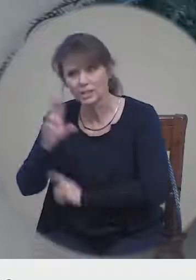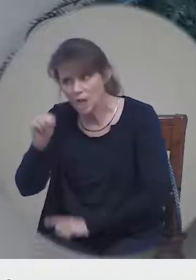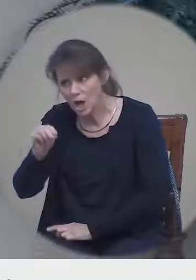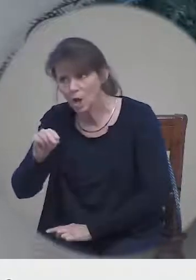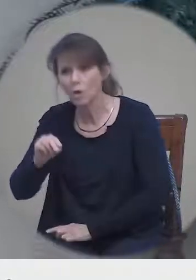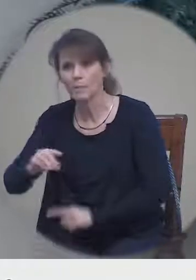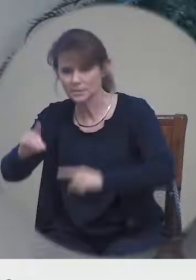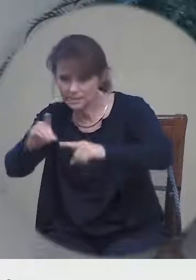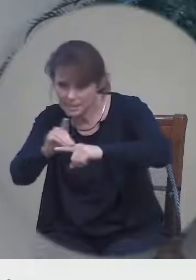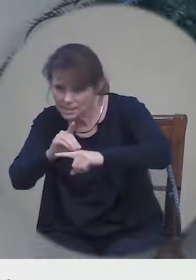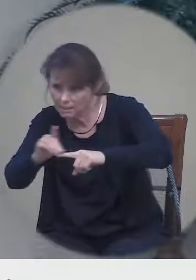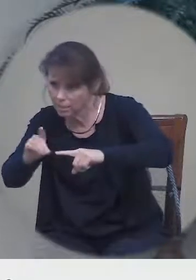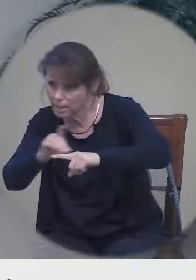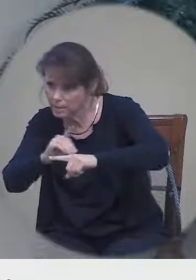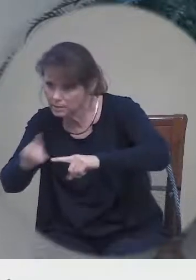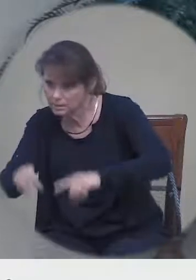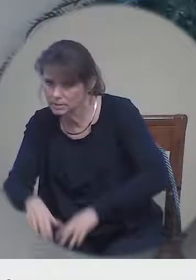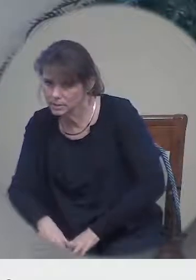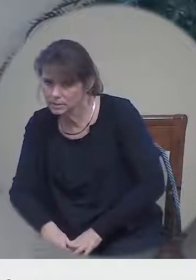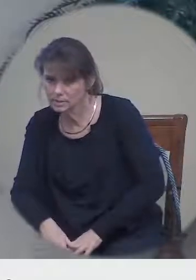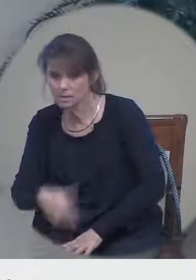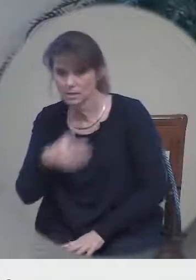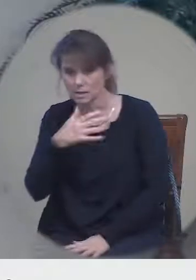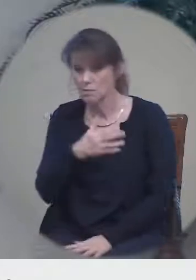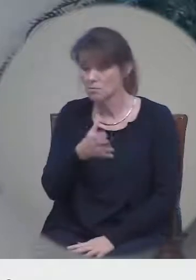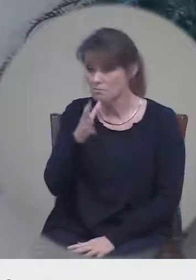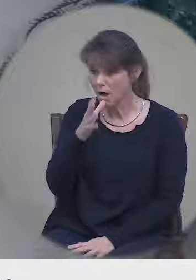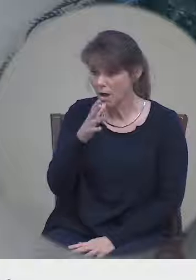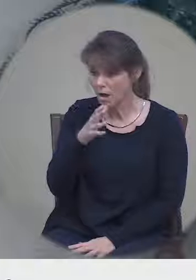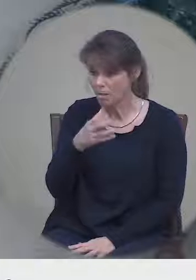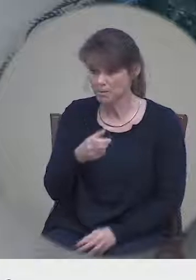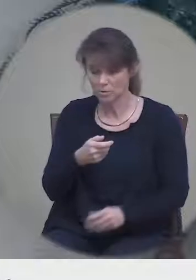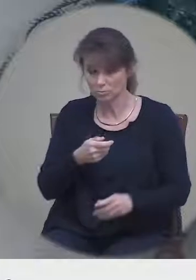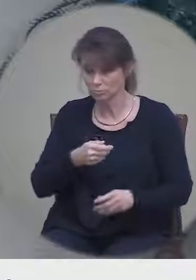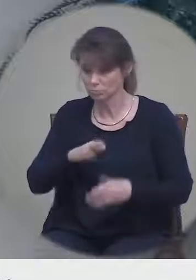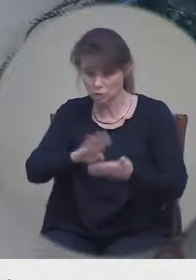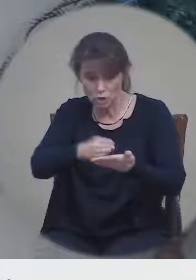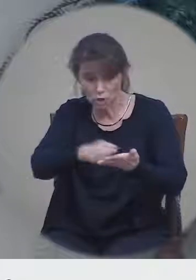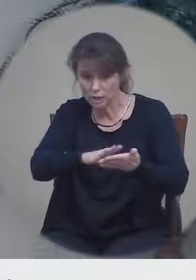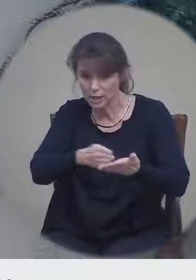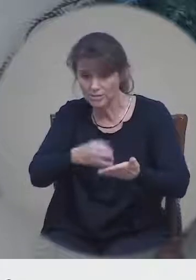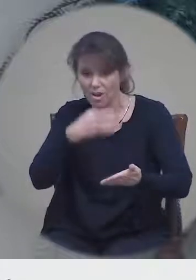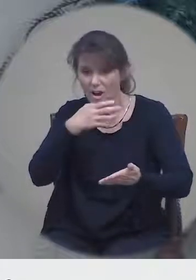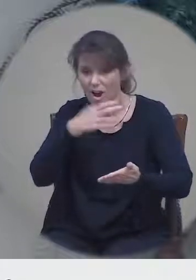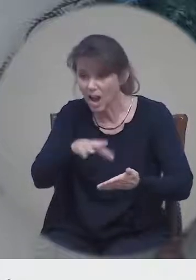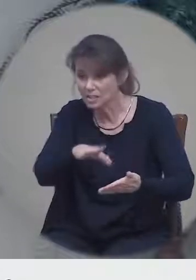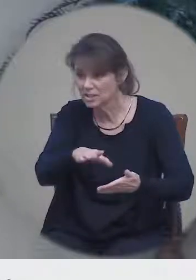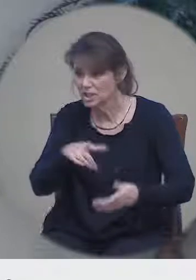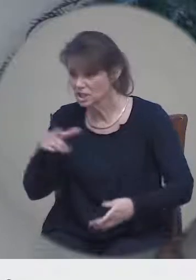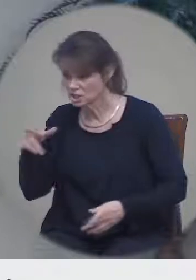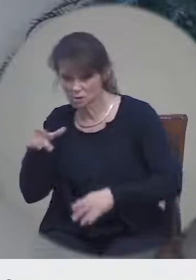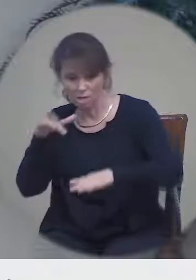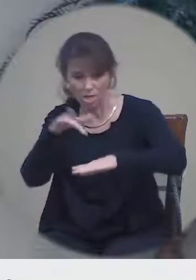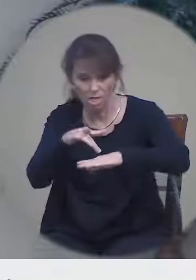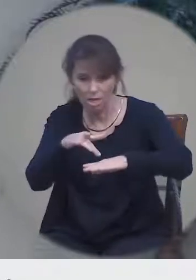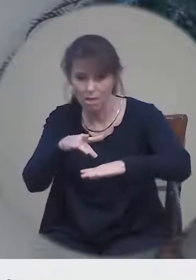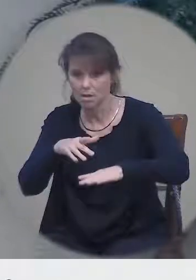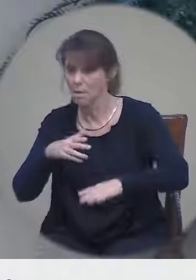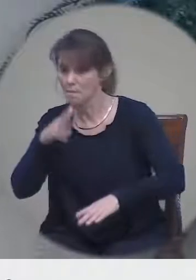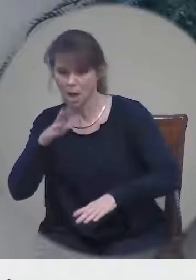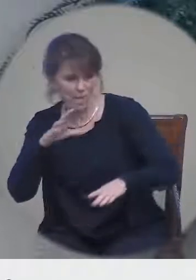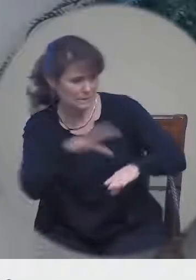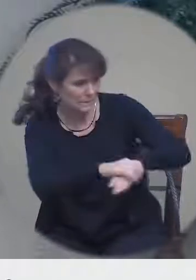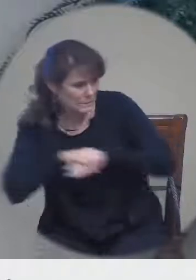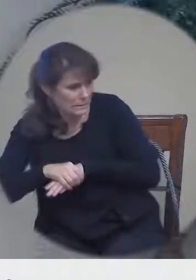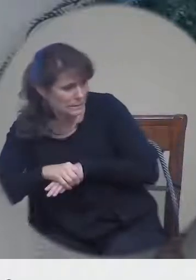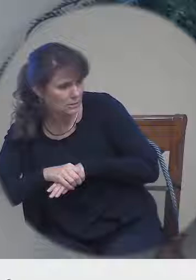stove because she was punishing you. She did that because she loves you. It might have been forceful. She